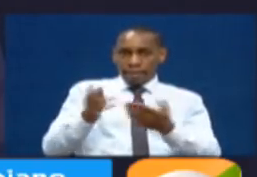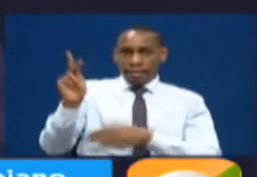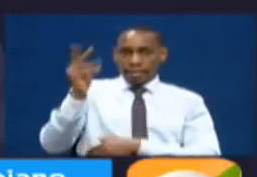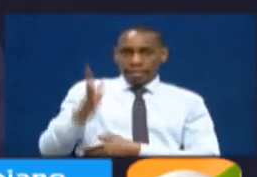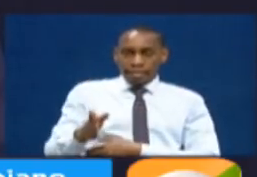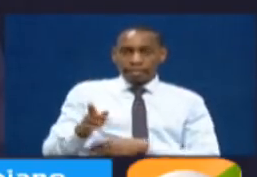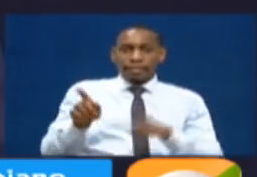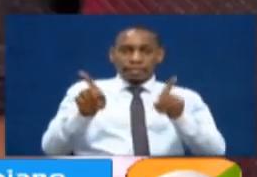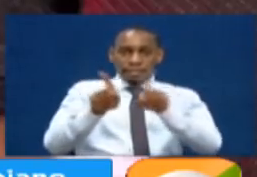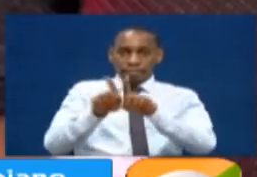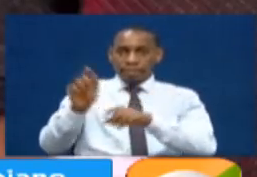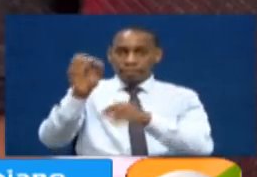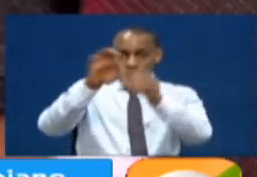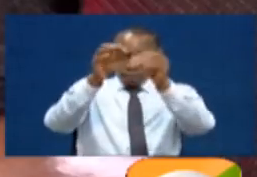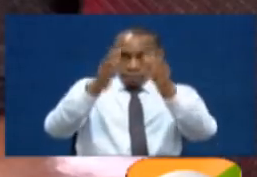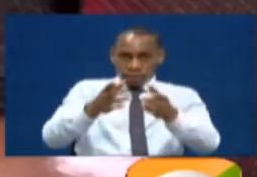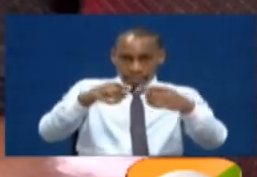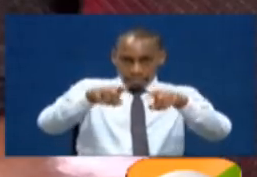Kenyan voter.